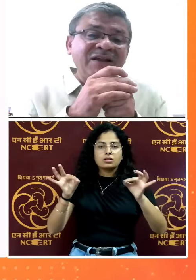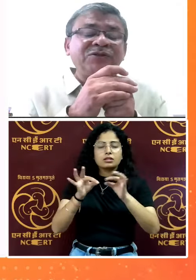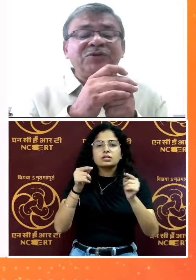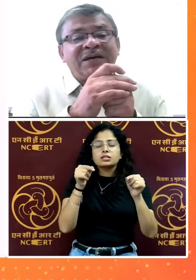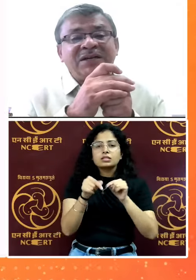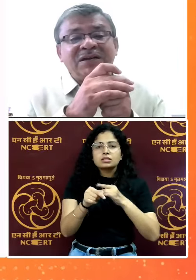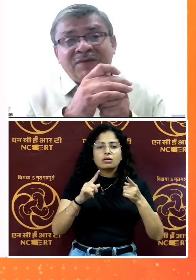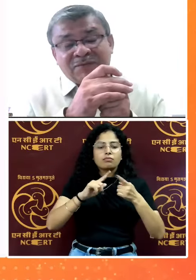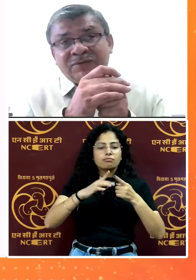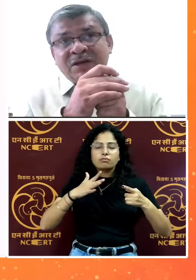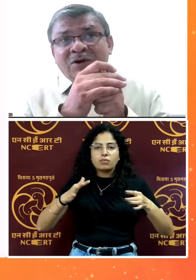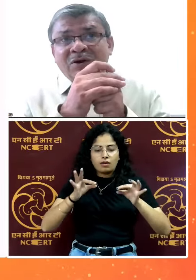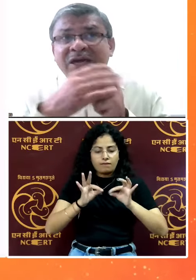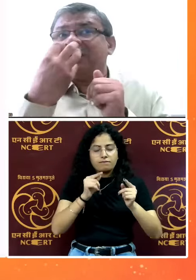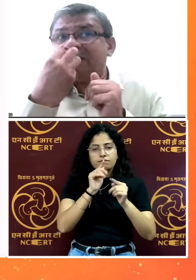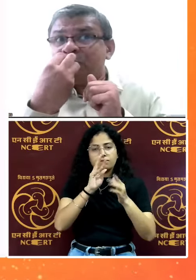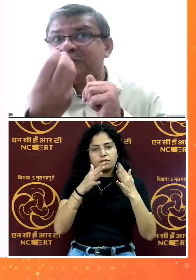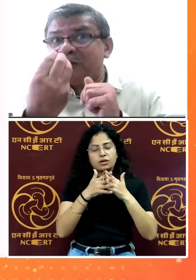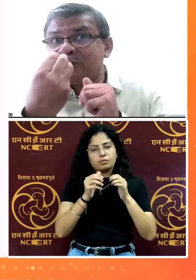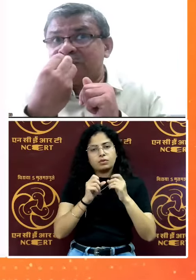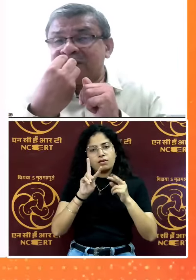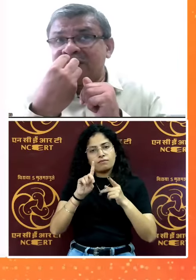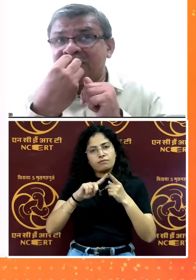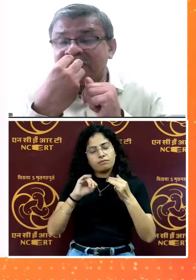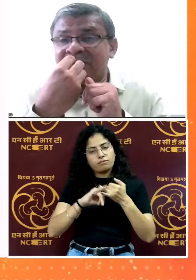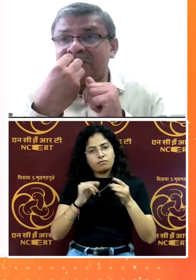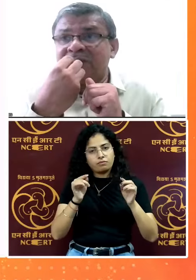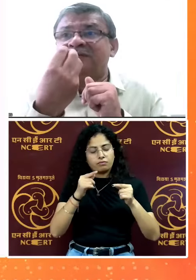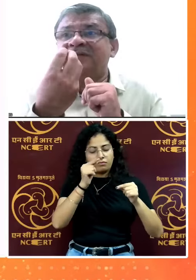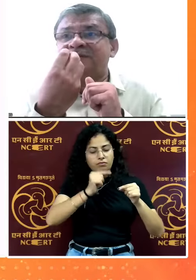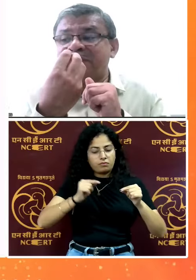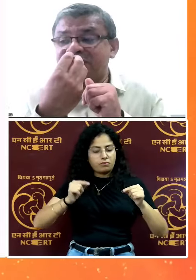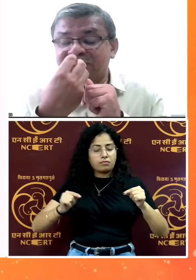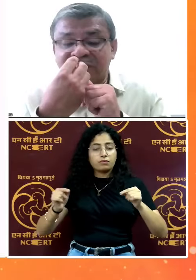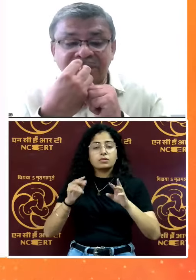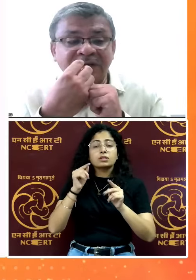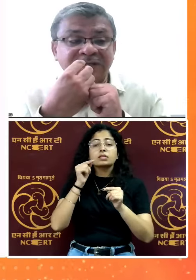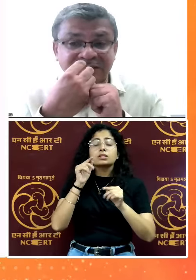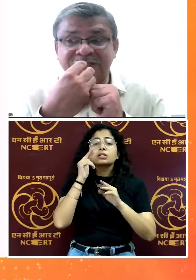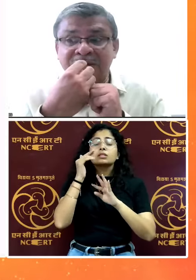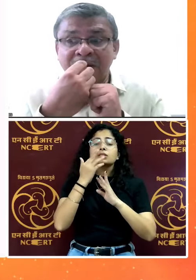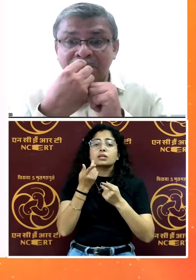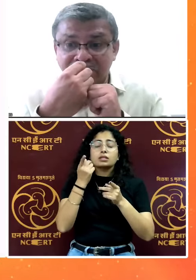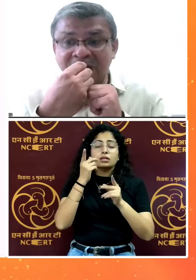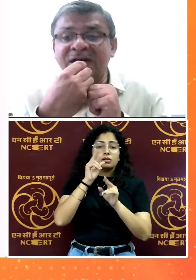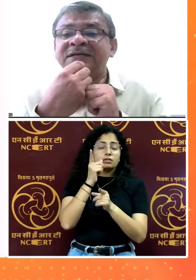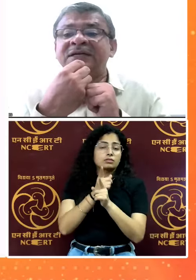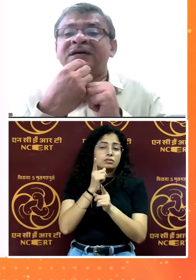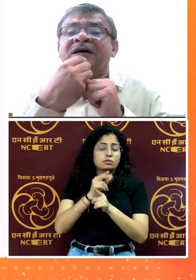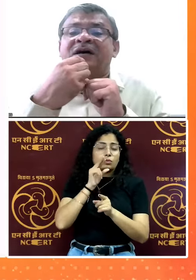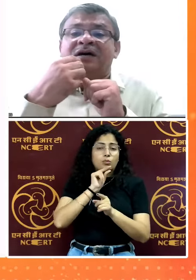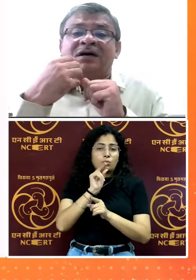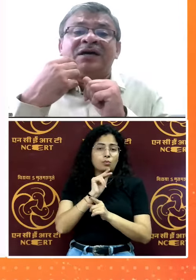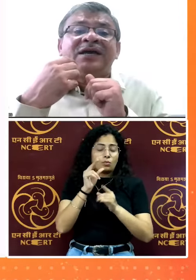carries electromagnetic waves. Okay, those electromagnetic waves are because of the speech from the teacher. Yeah. But